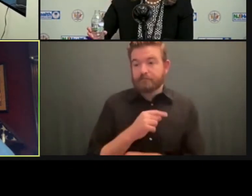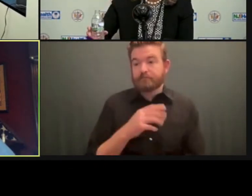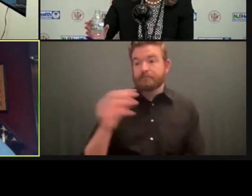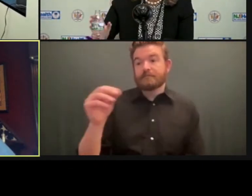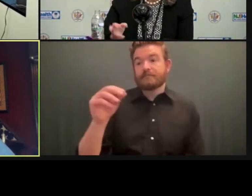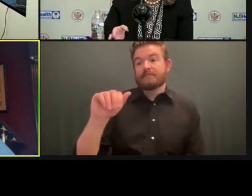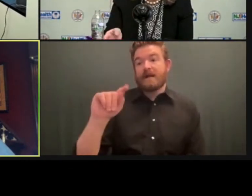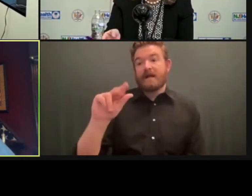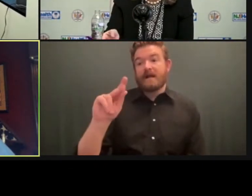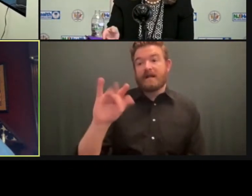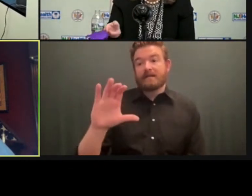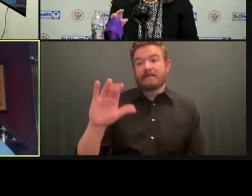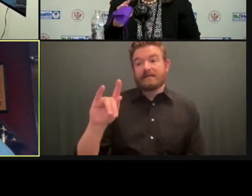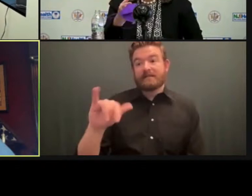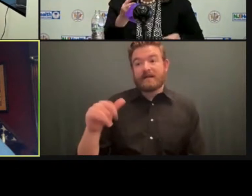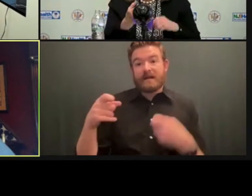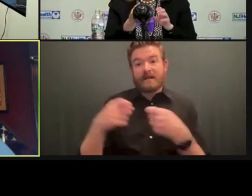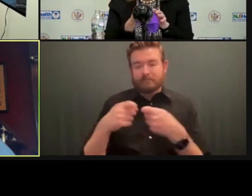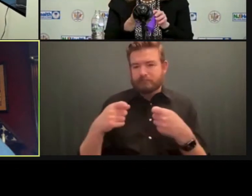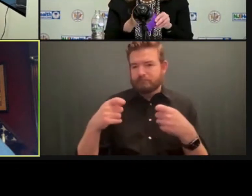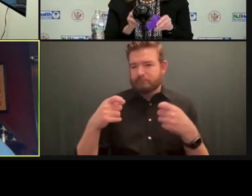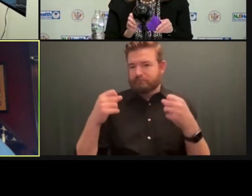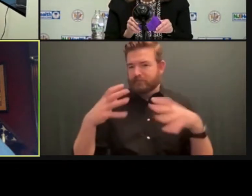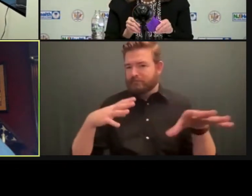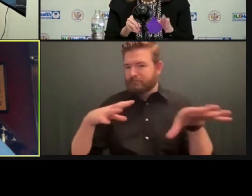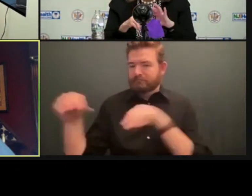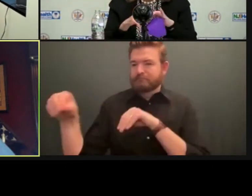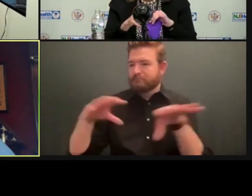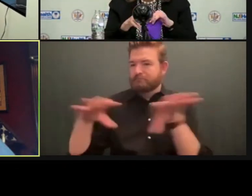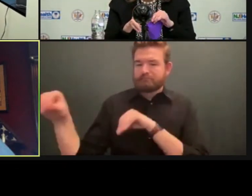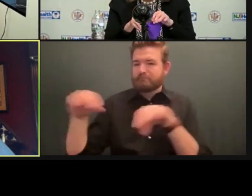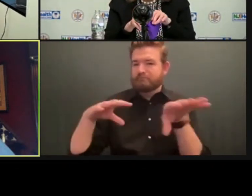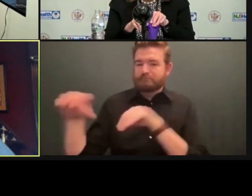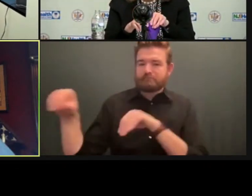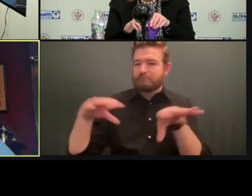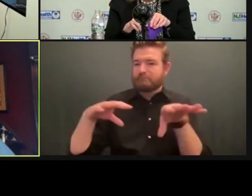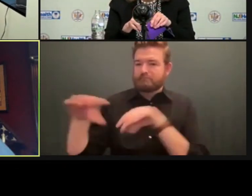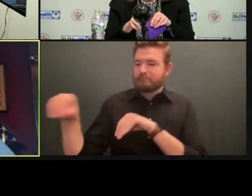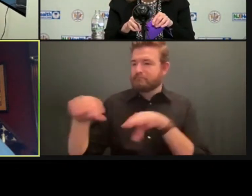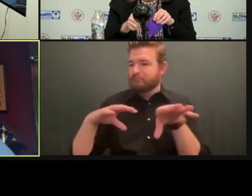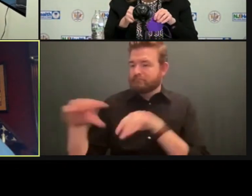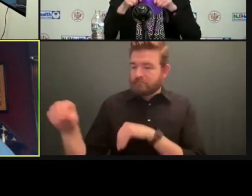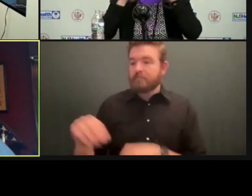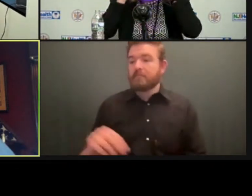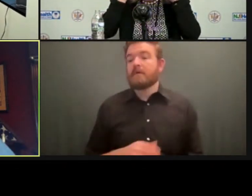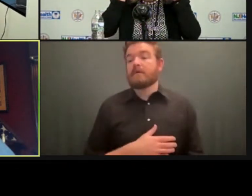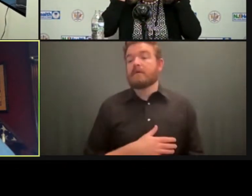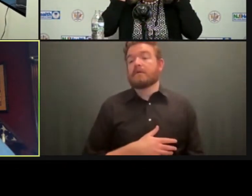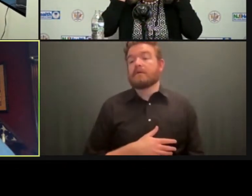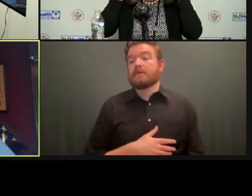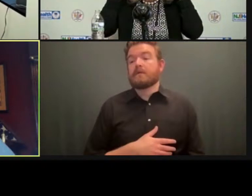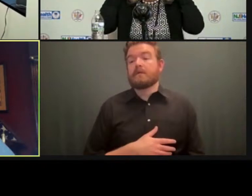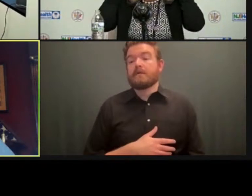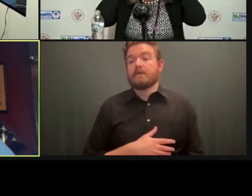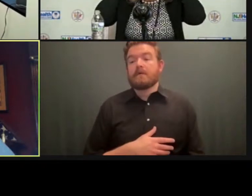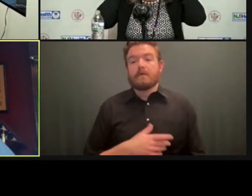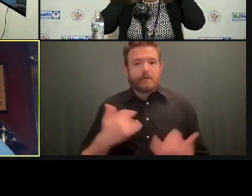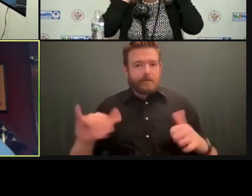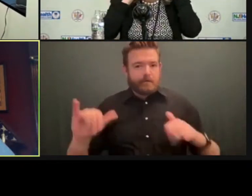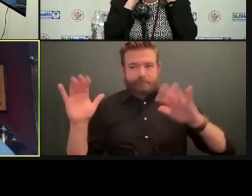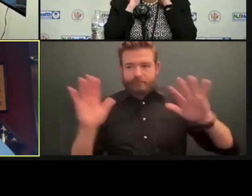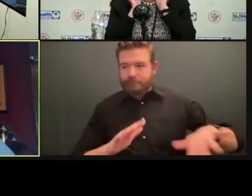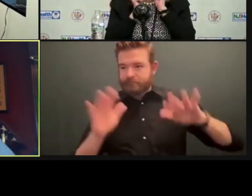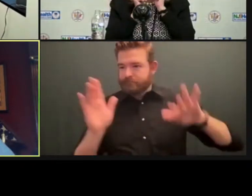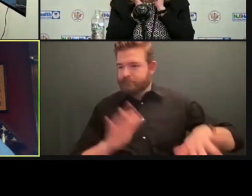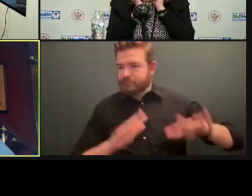that increase given the high winds and the expected snow. Again, upwards of another possibly 10 to 12